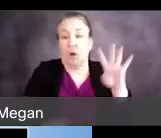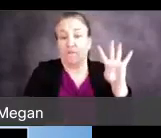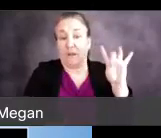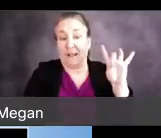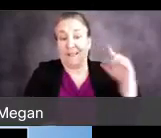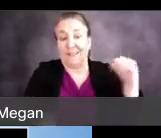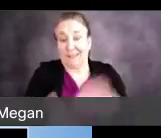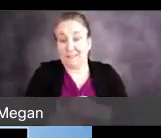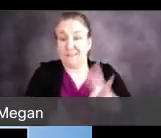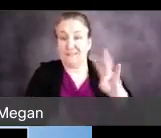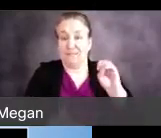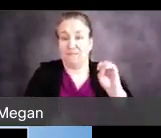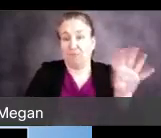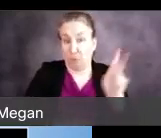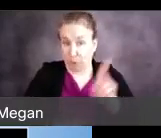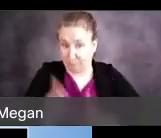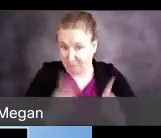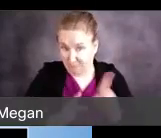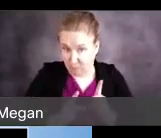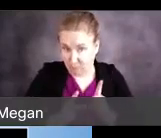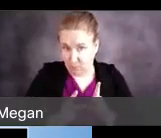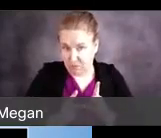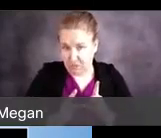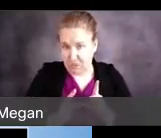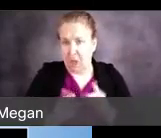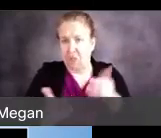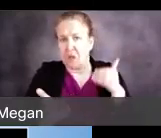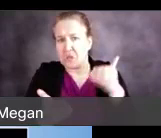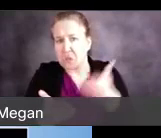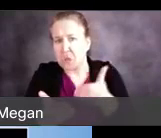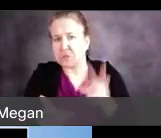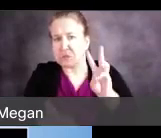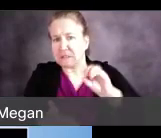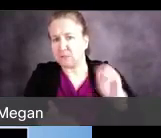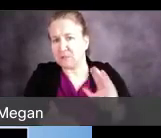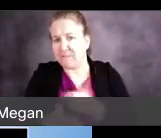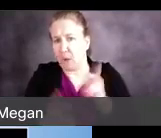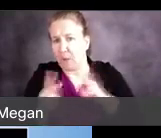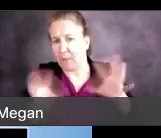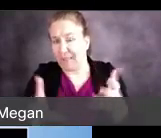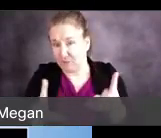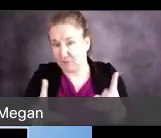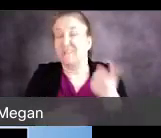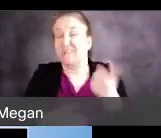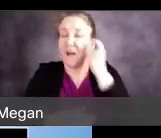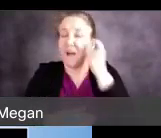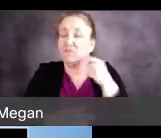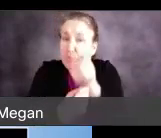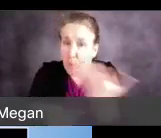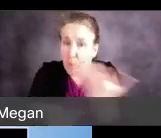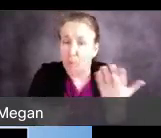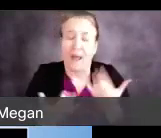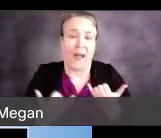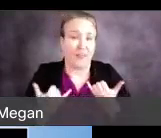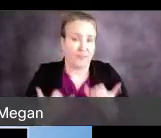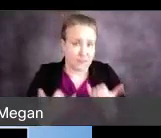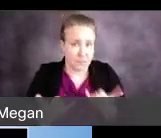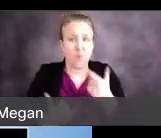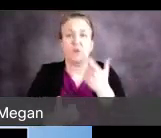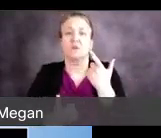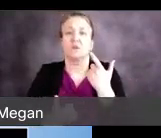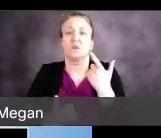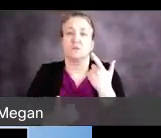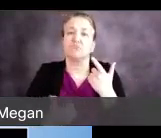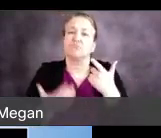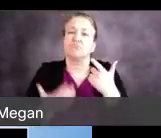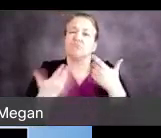48,704 people, which is getting close to 6% of our population. I do have to note that at this point, we have